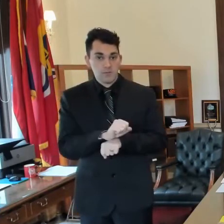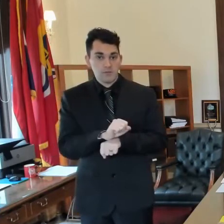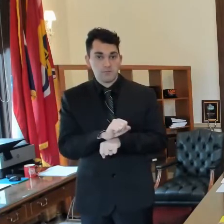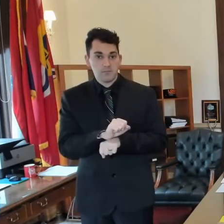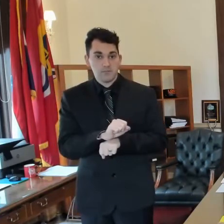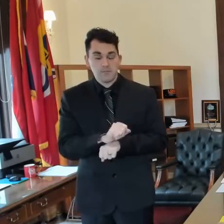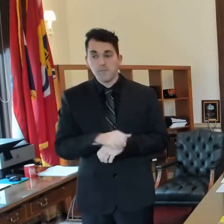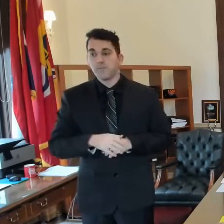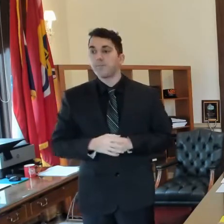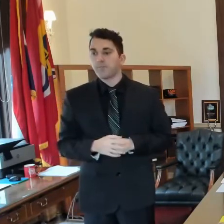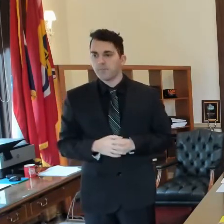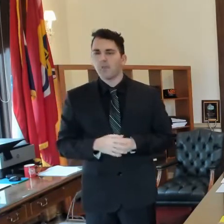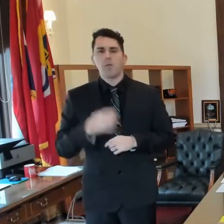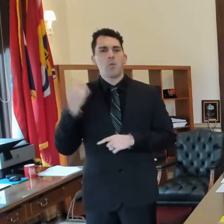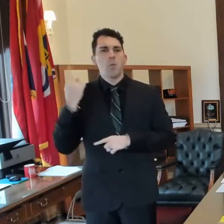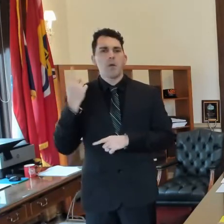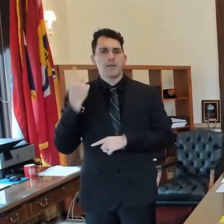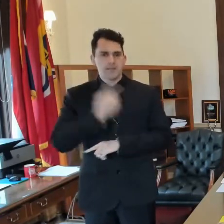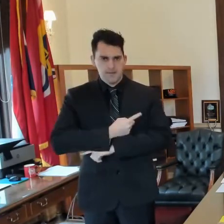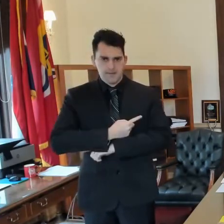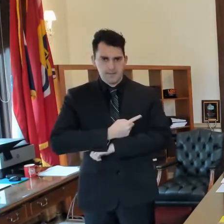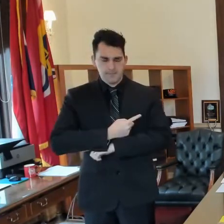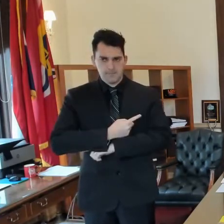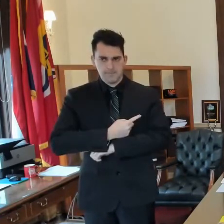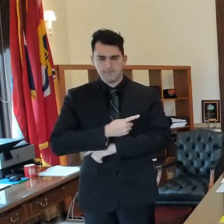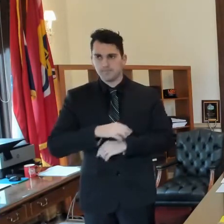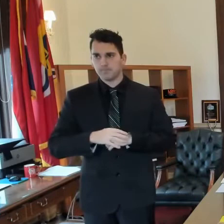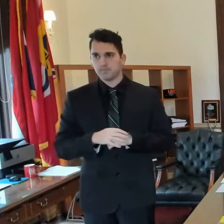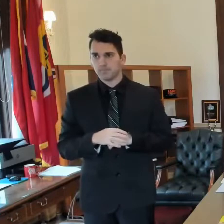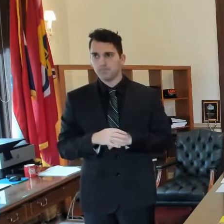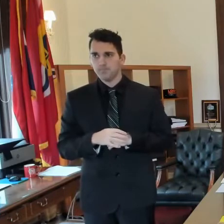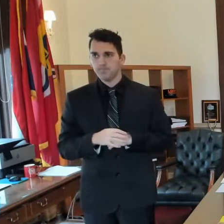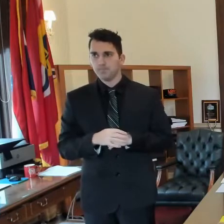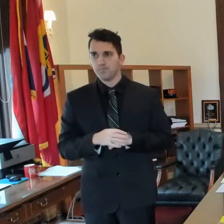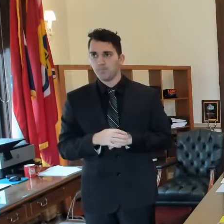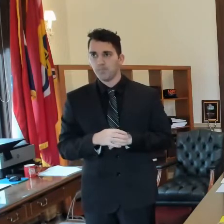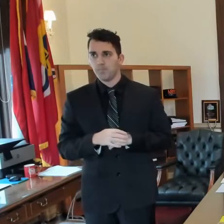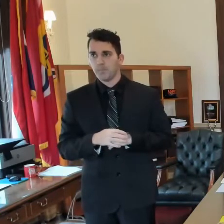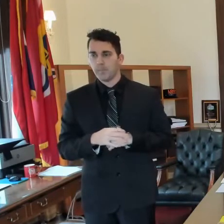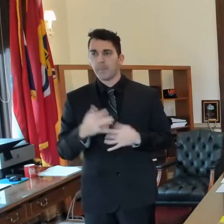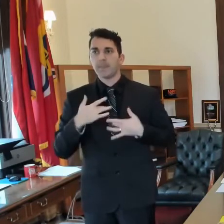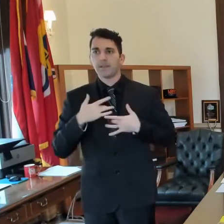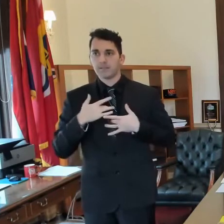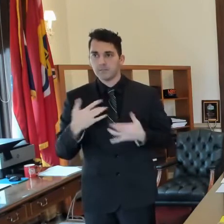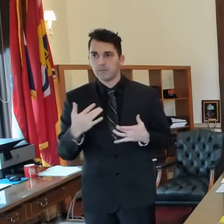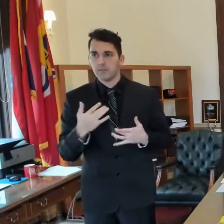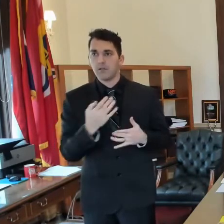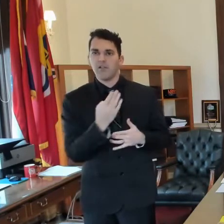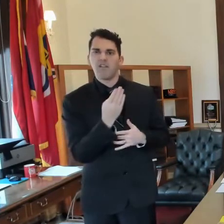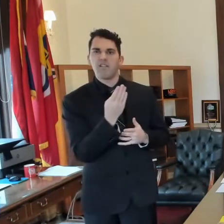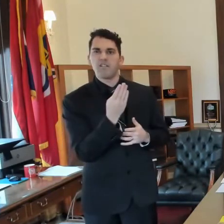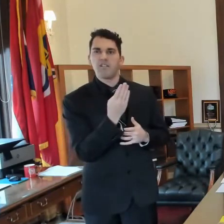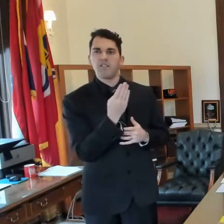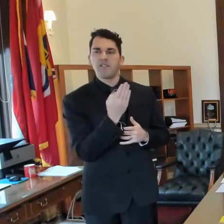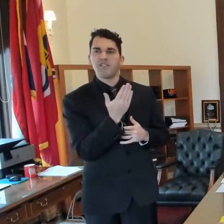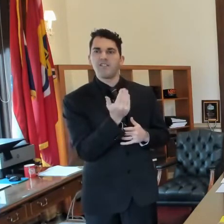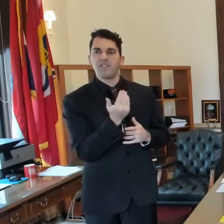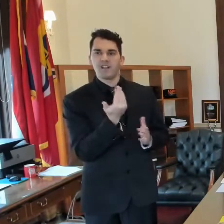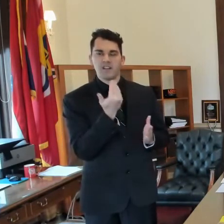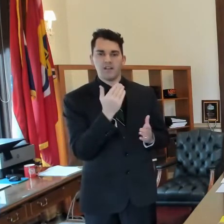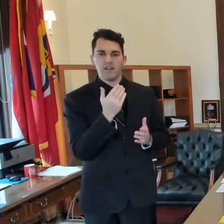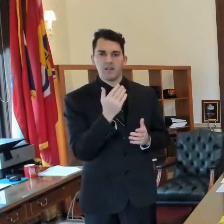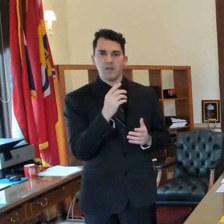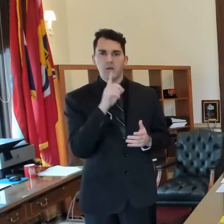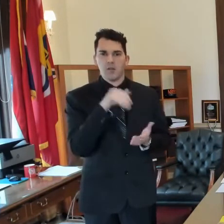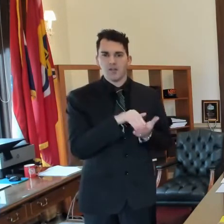one day, we can do, usually we do between about 1,500 and 2,000 vaccinations.